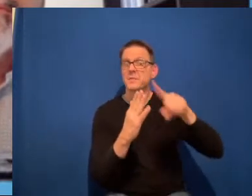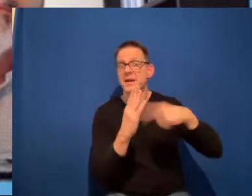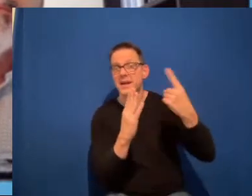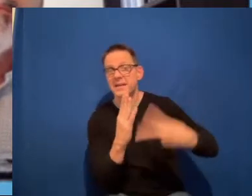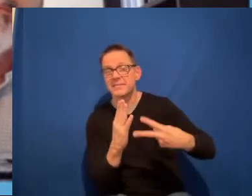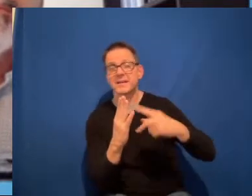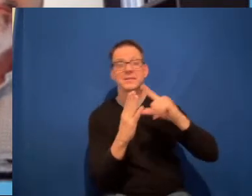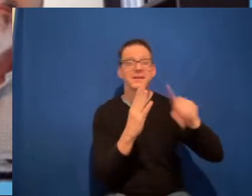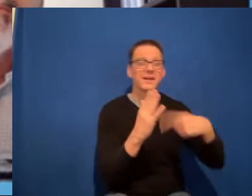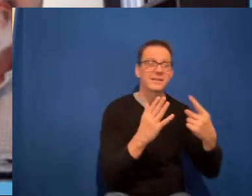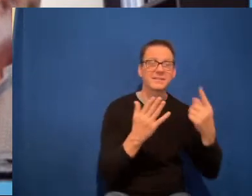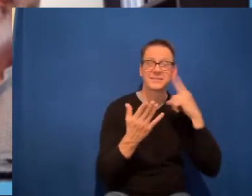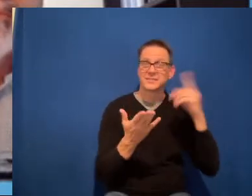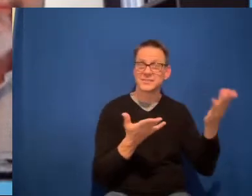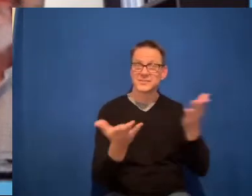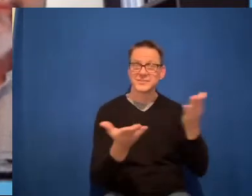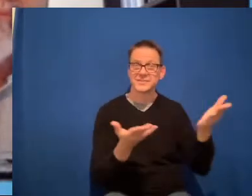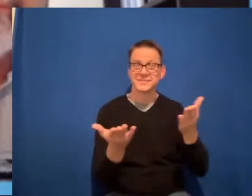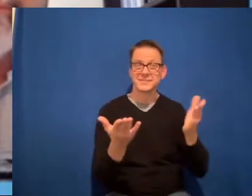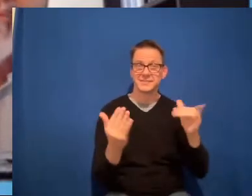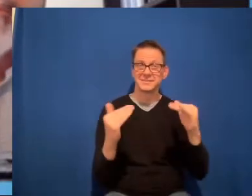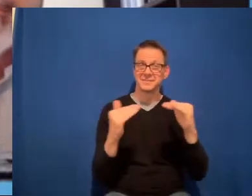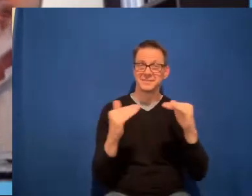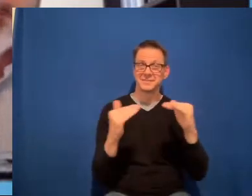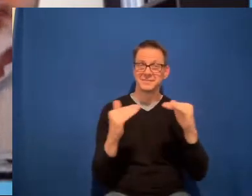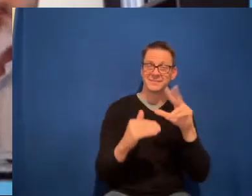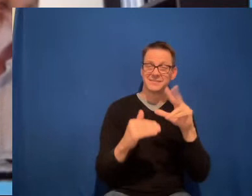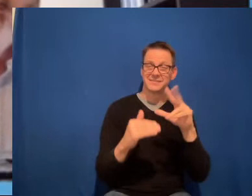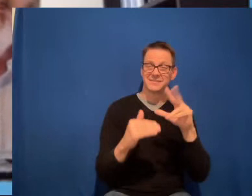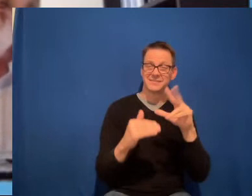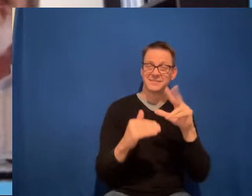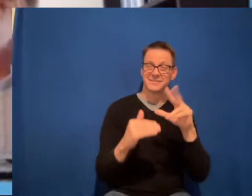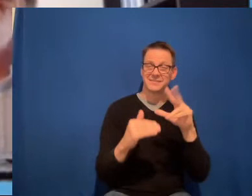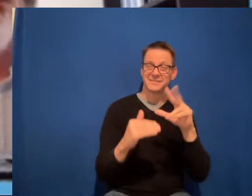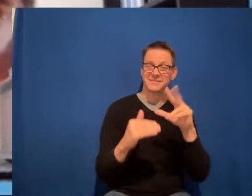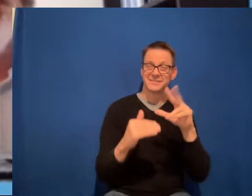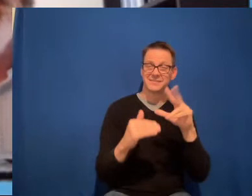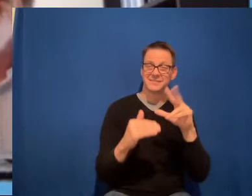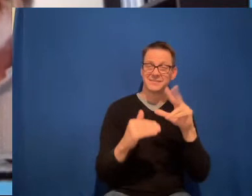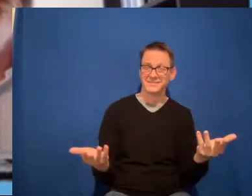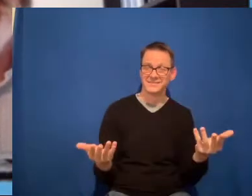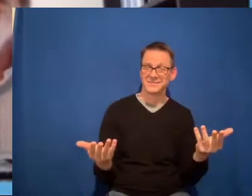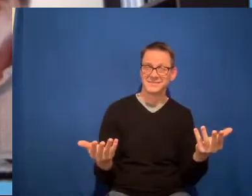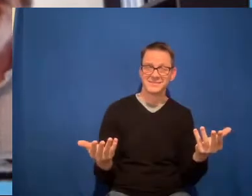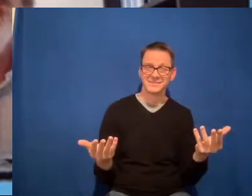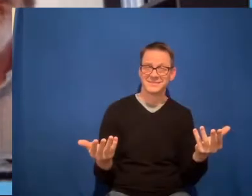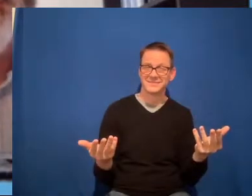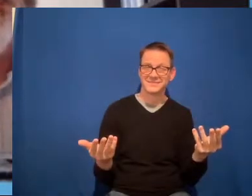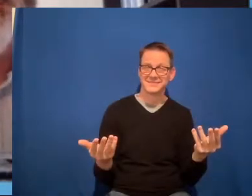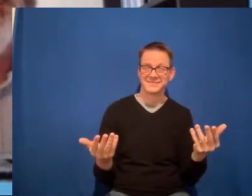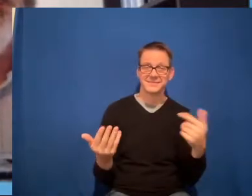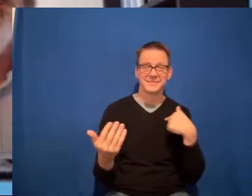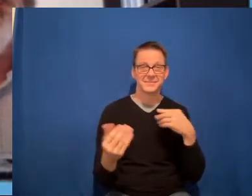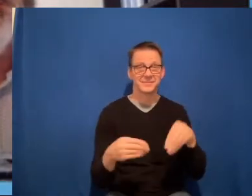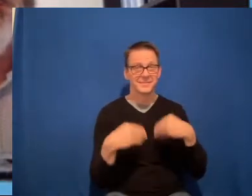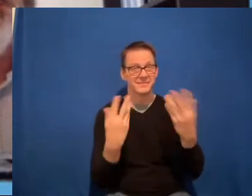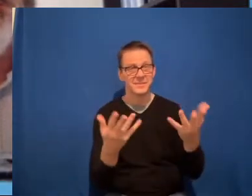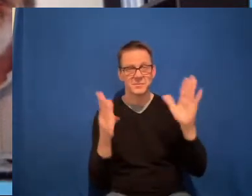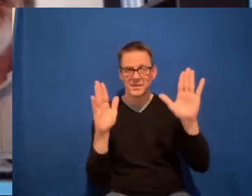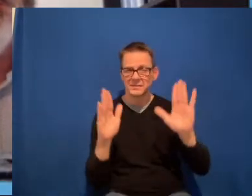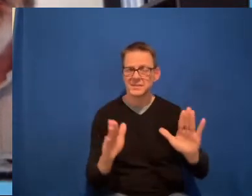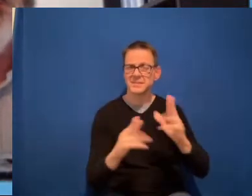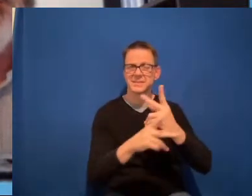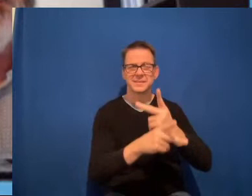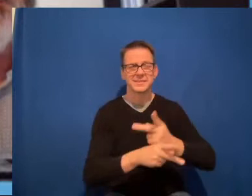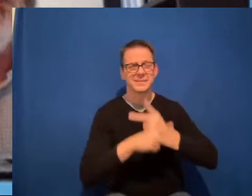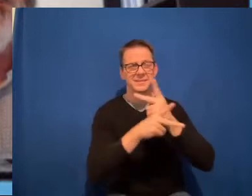$30. And so here are clinics trying to provide care, providing great care that's patient-centered, improves patient